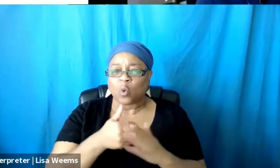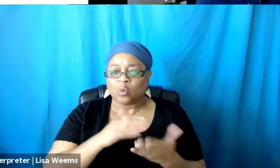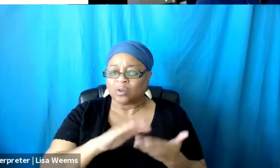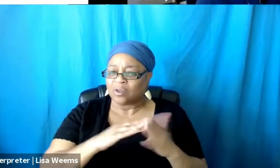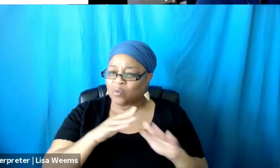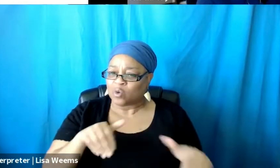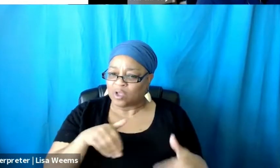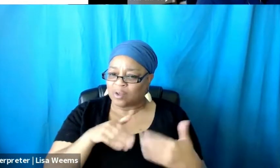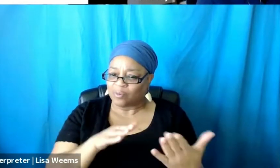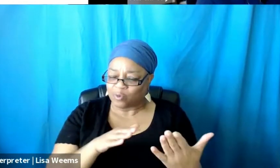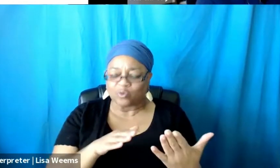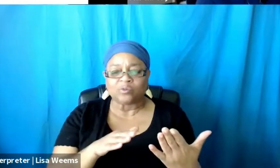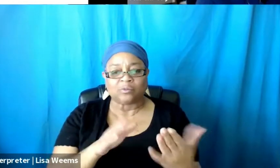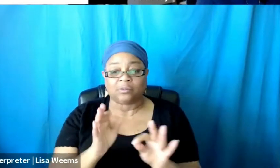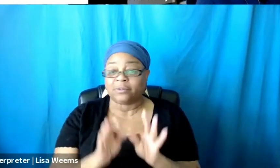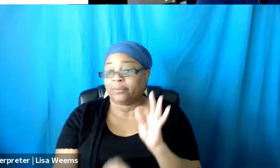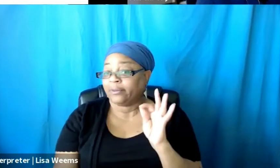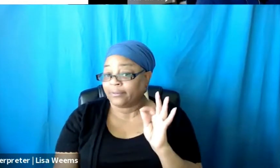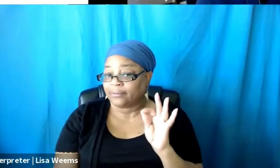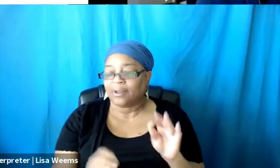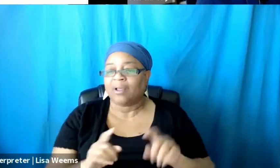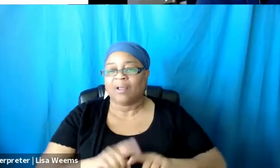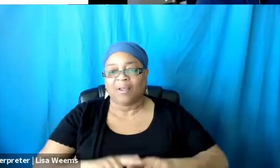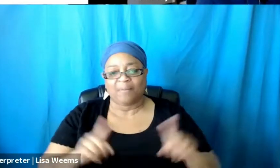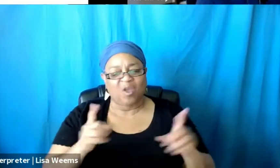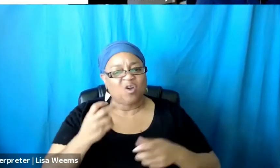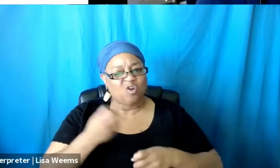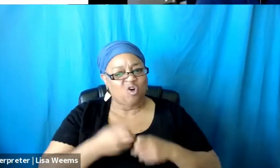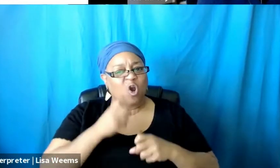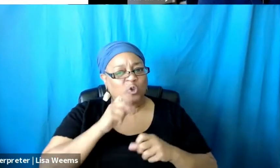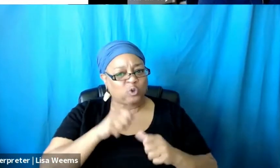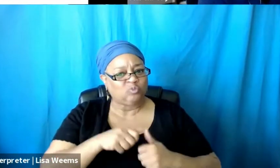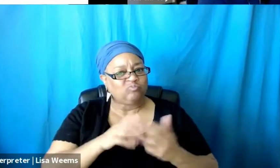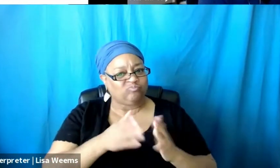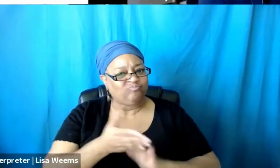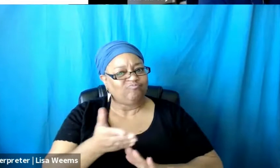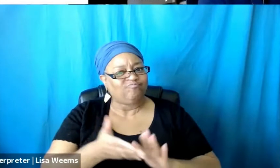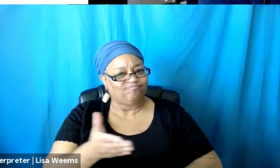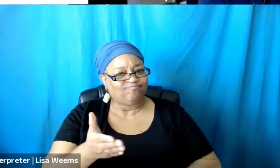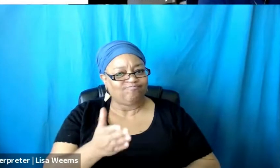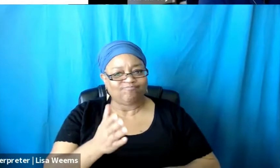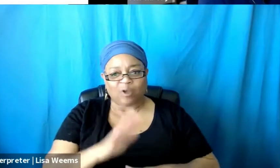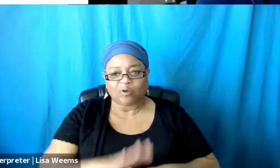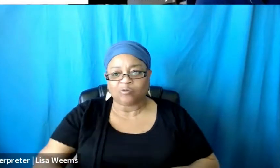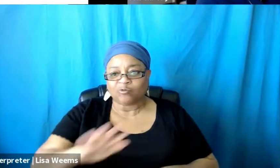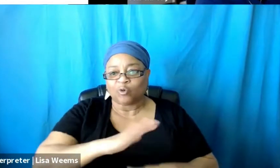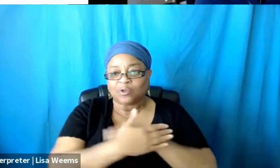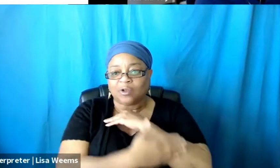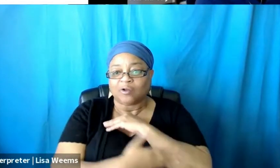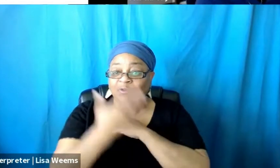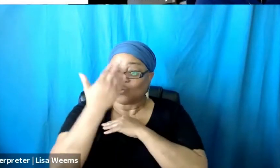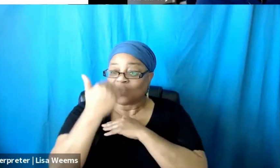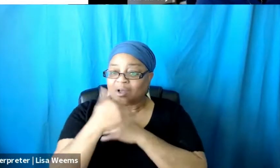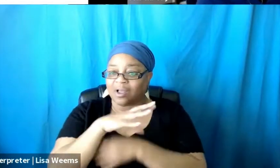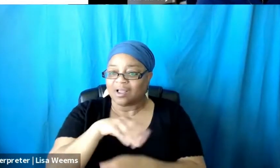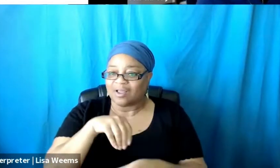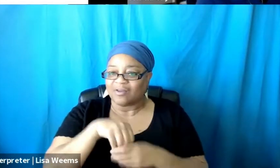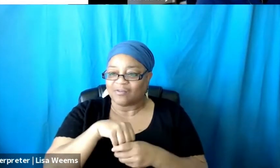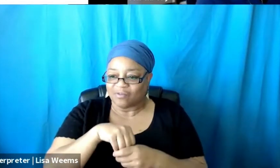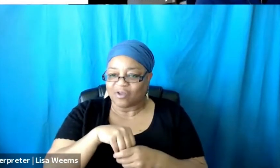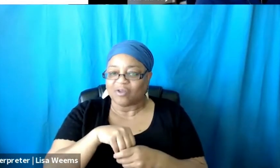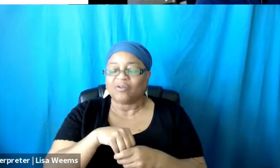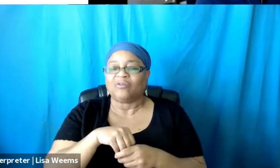is relatively simple, but it's been hard to implement nationwide because it does involve this crossing of